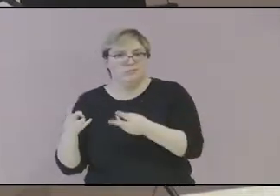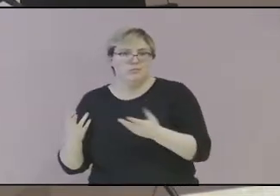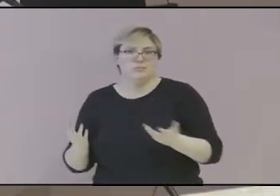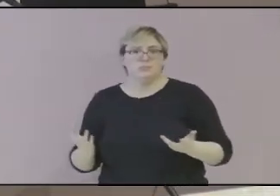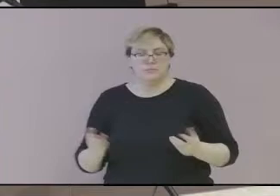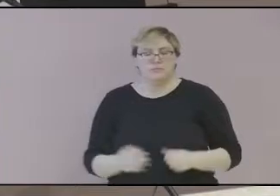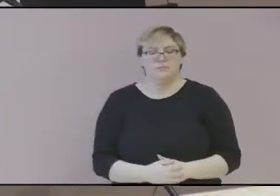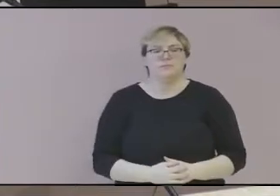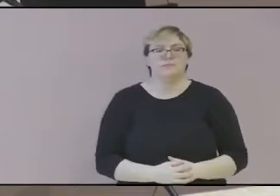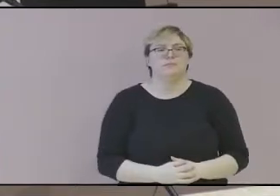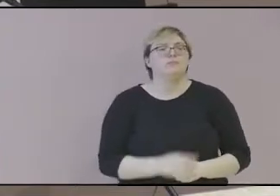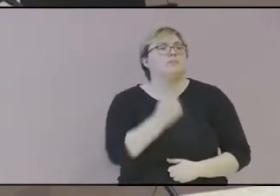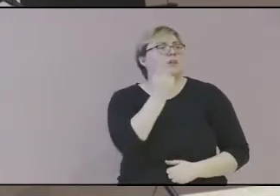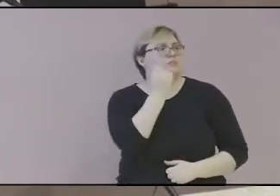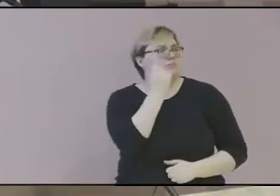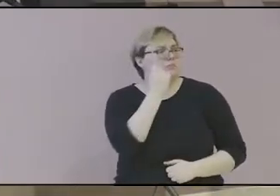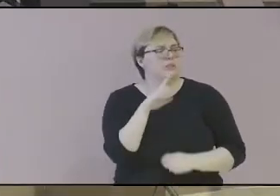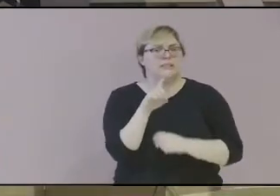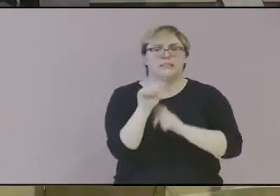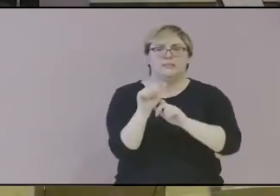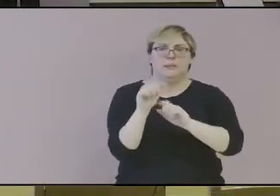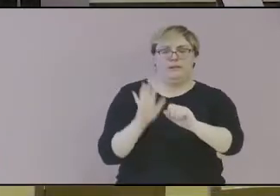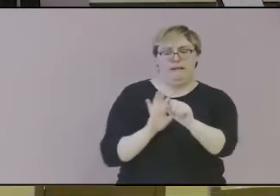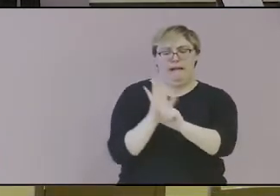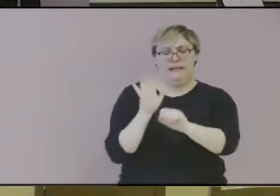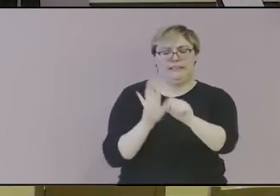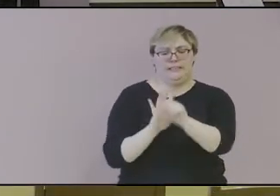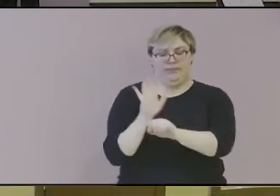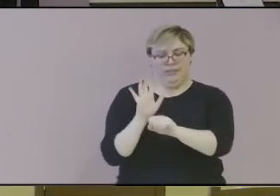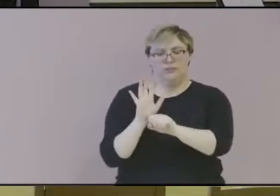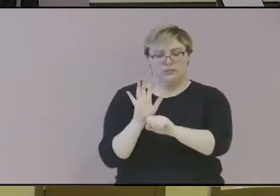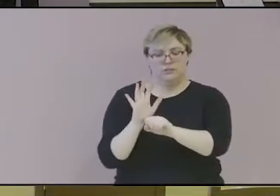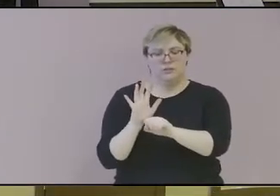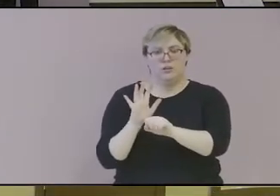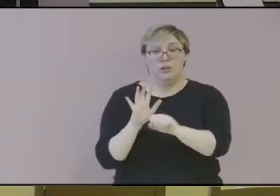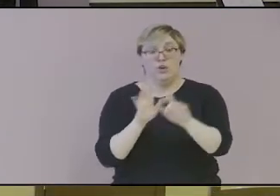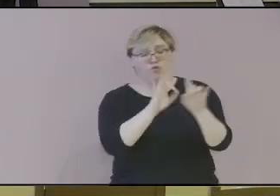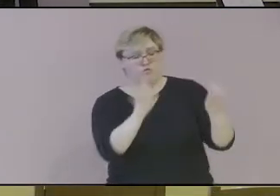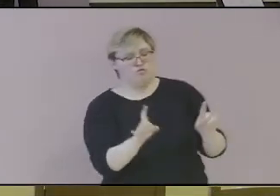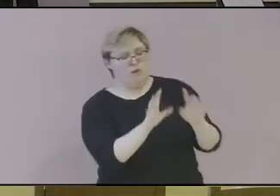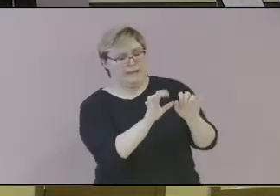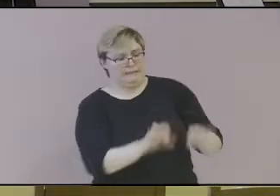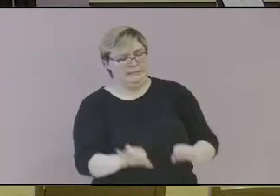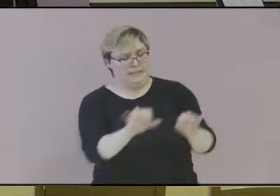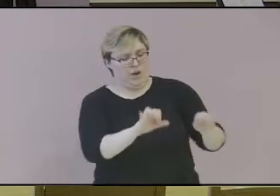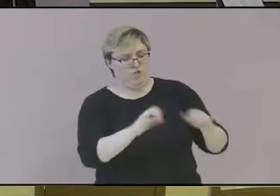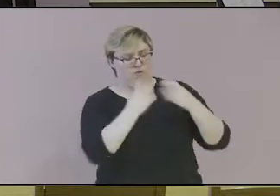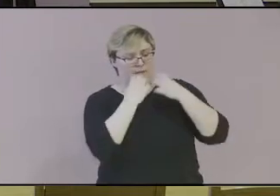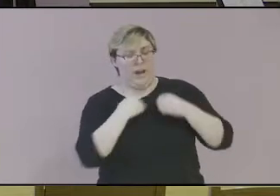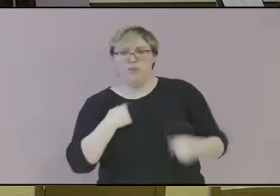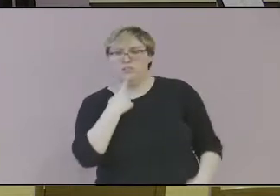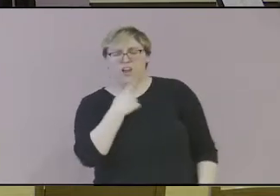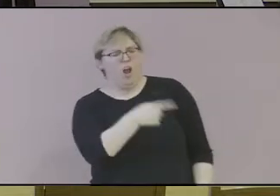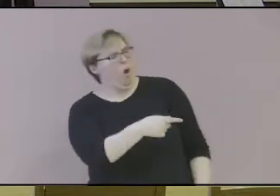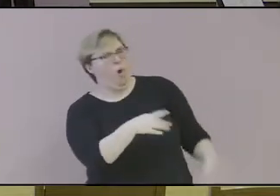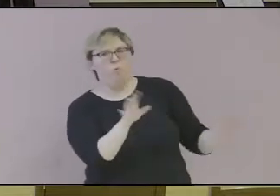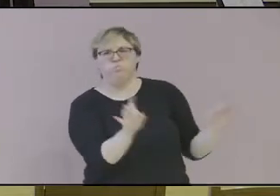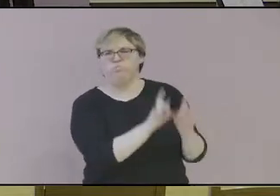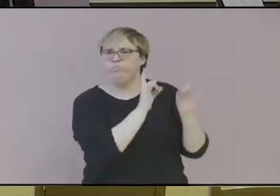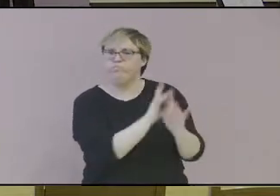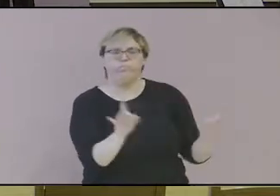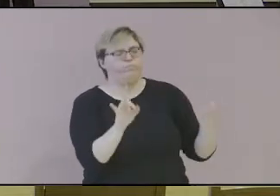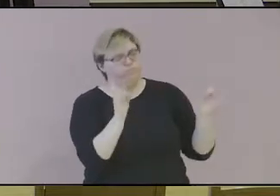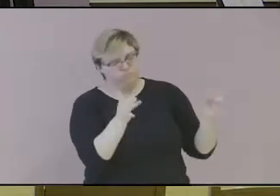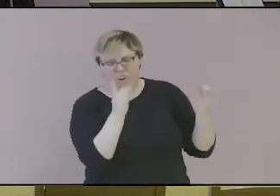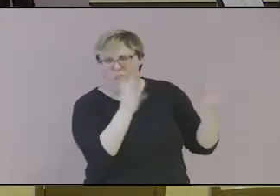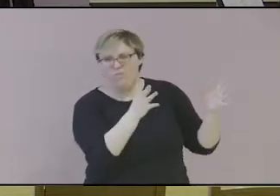do not contest the need for crisis standards of care in states. Without them, hospitals